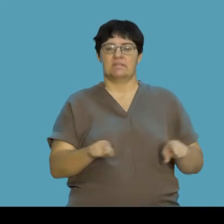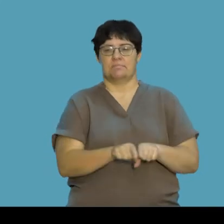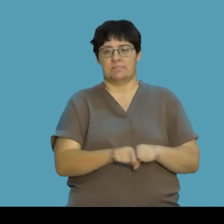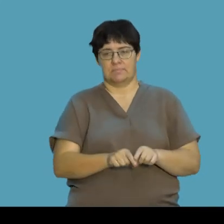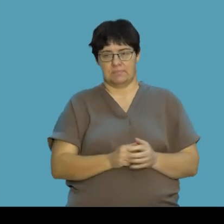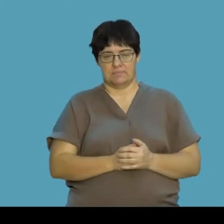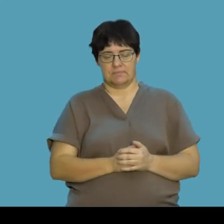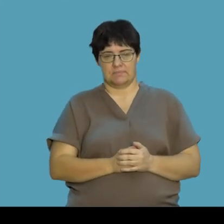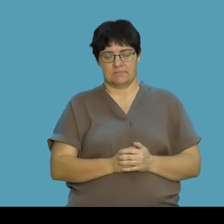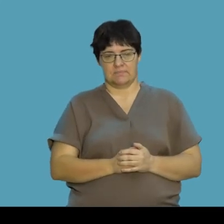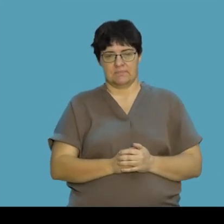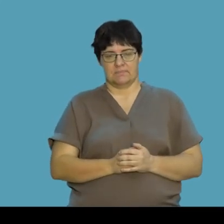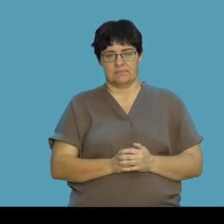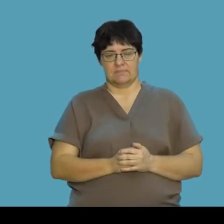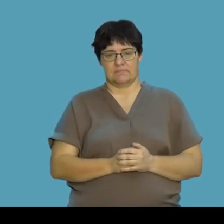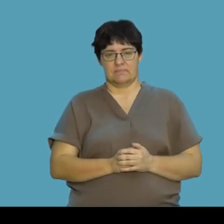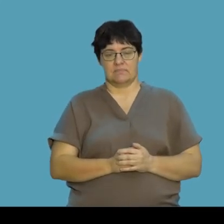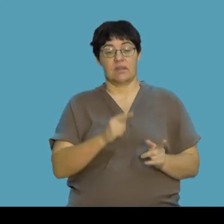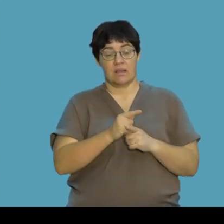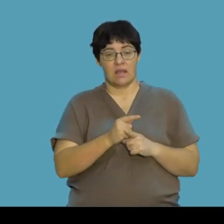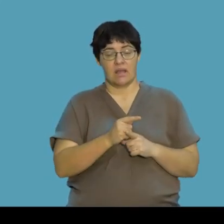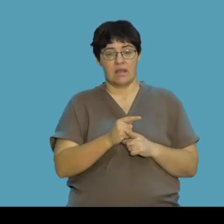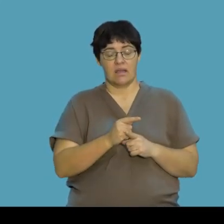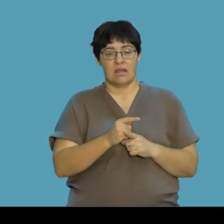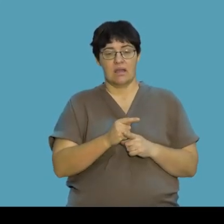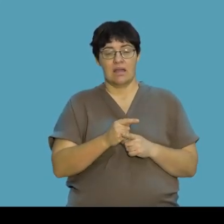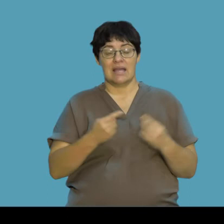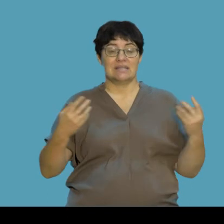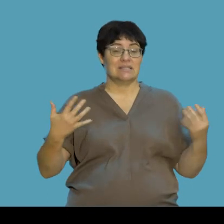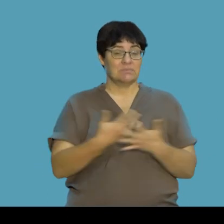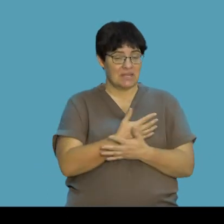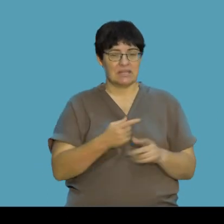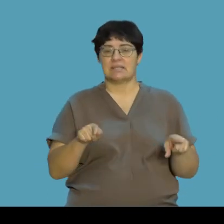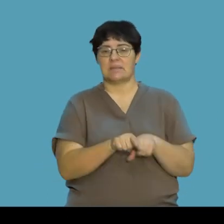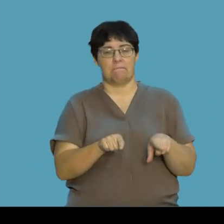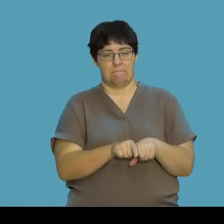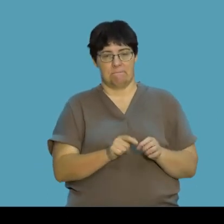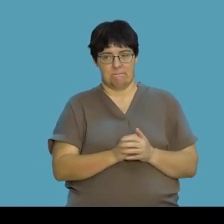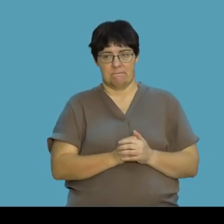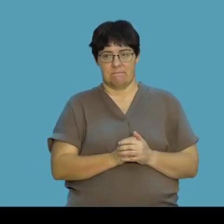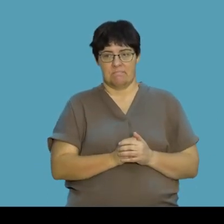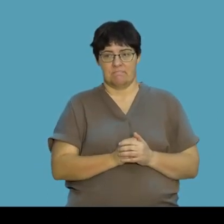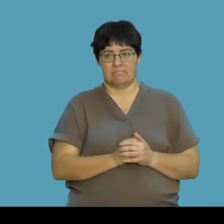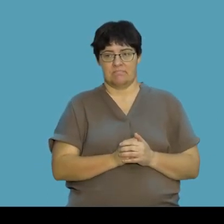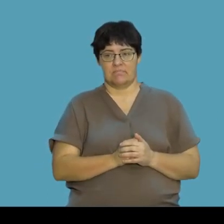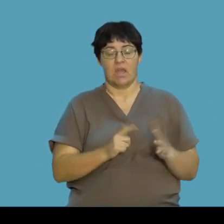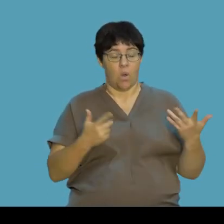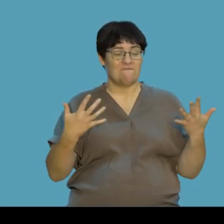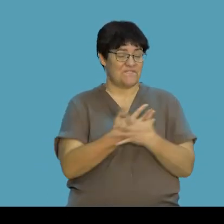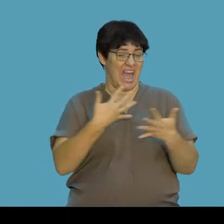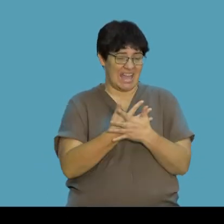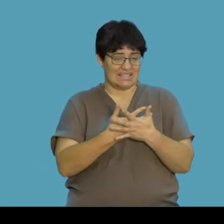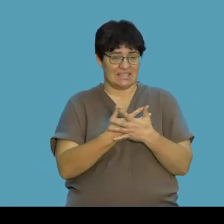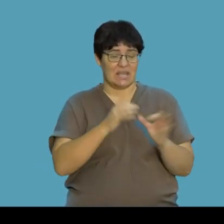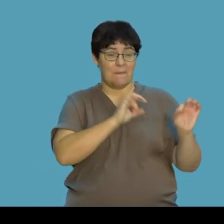the speed of particles remains the same, okay? The speed, remember, is how fast these